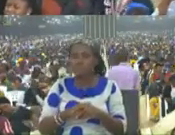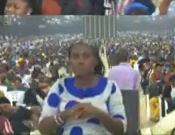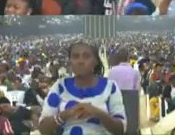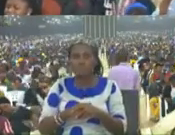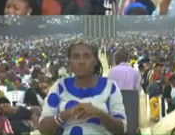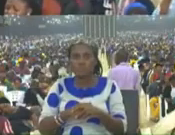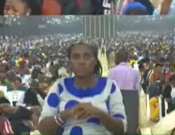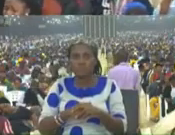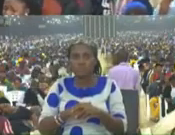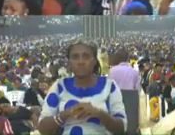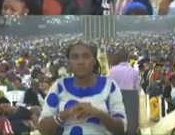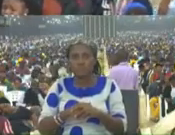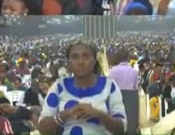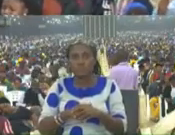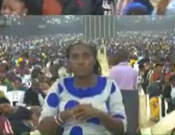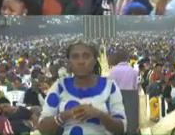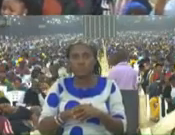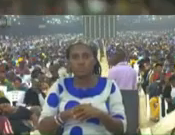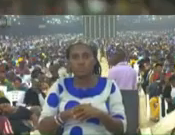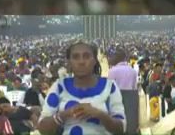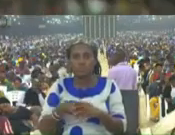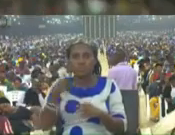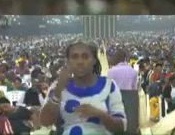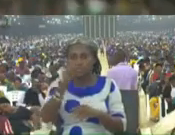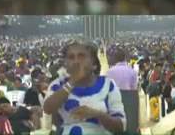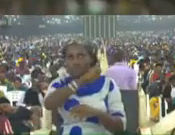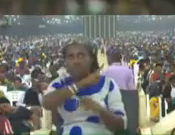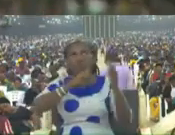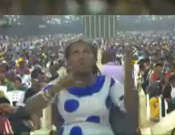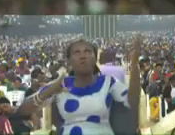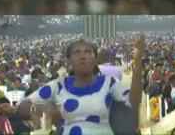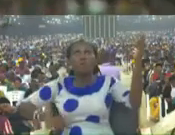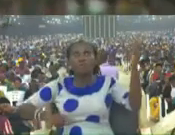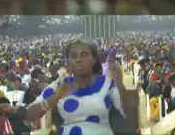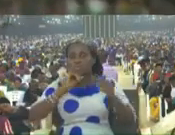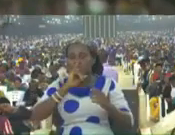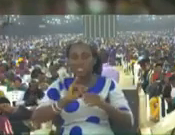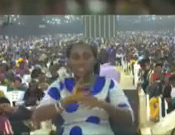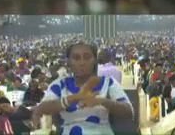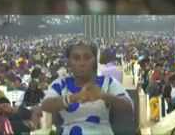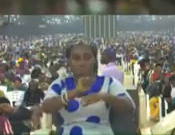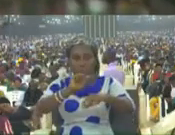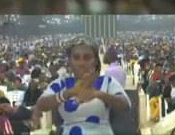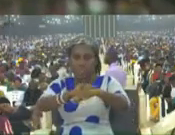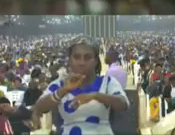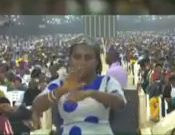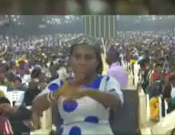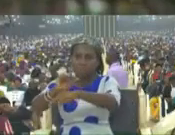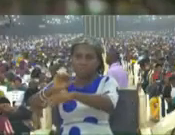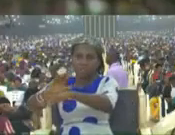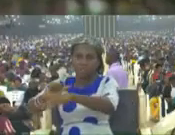Come. The Lord is calling you. He wants to save your soul.